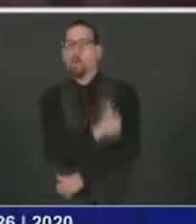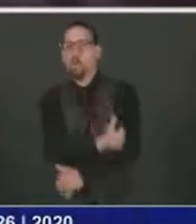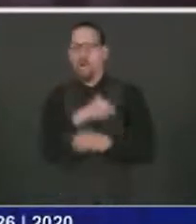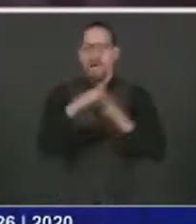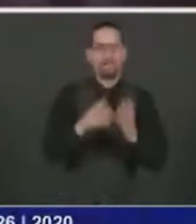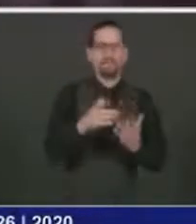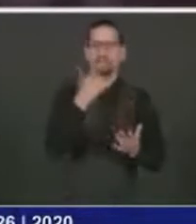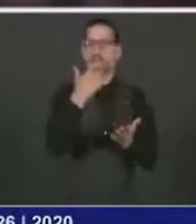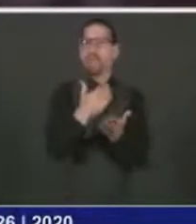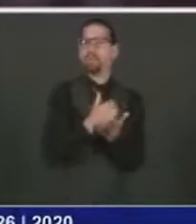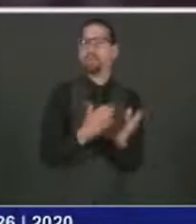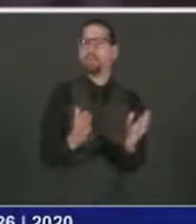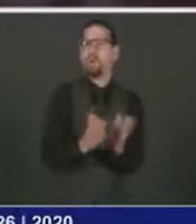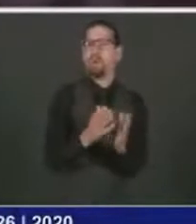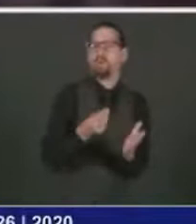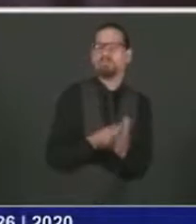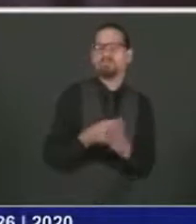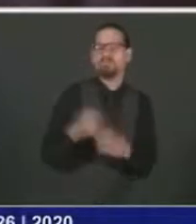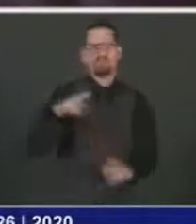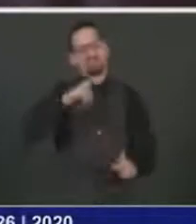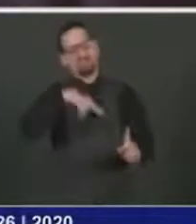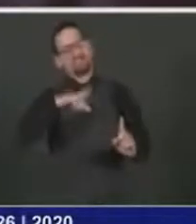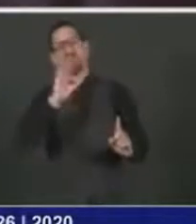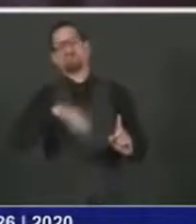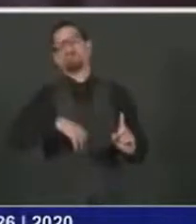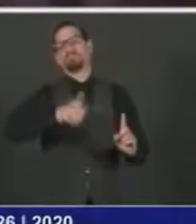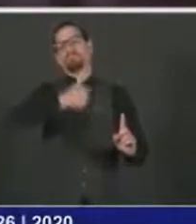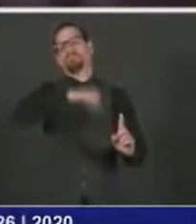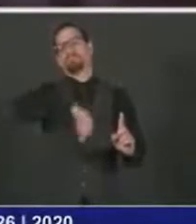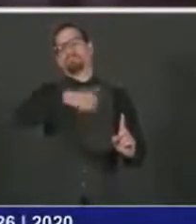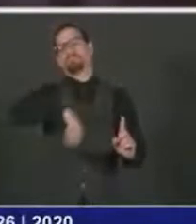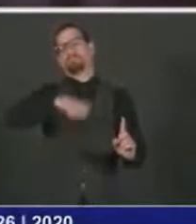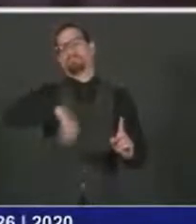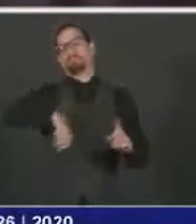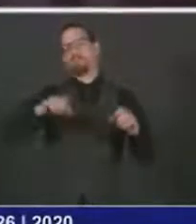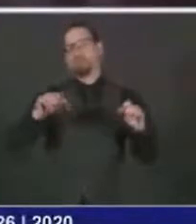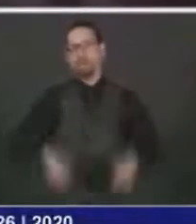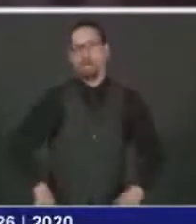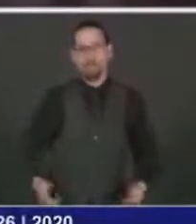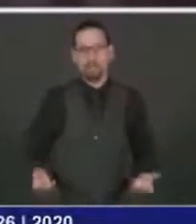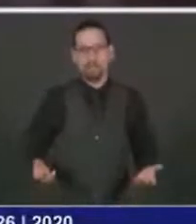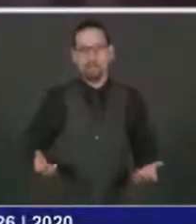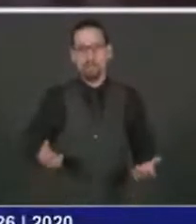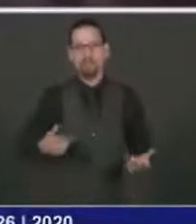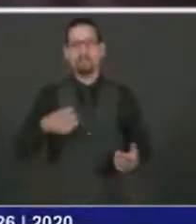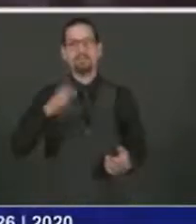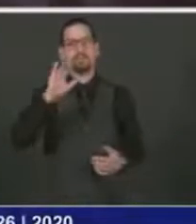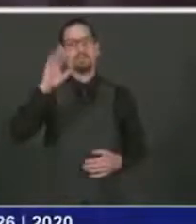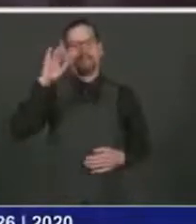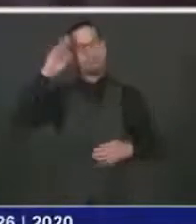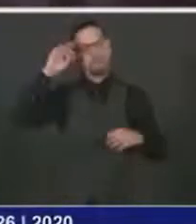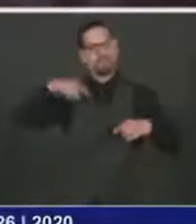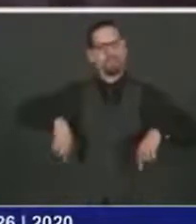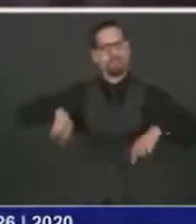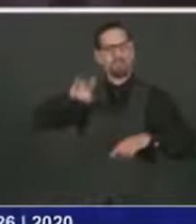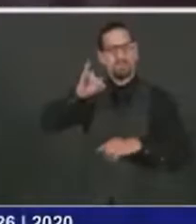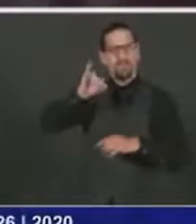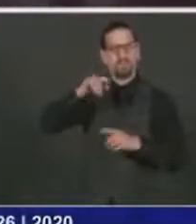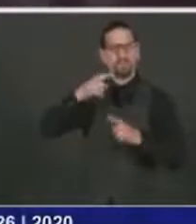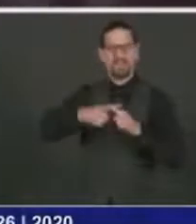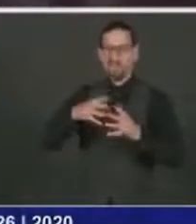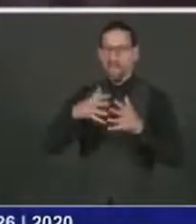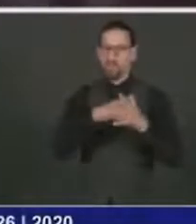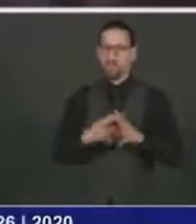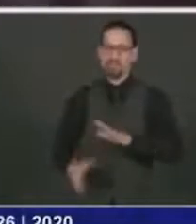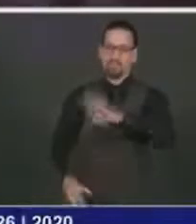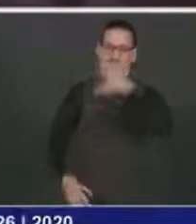income. We know from our own experience and the experience all over the country, we cannot afford to